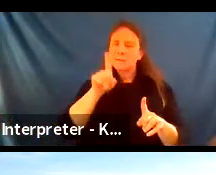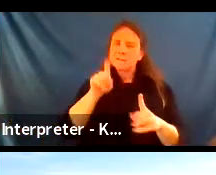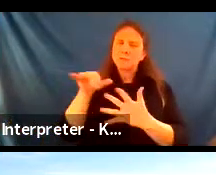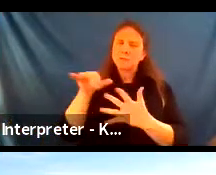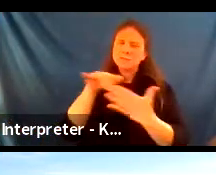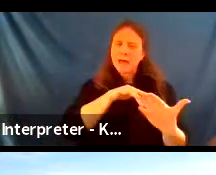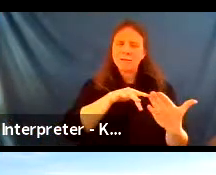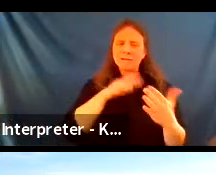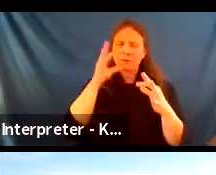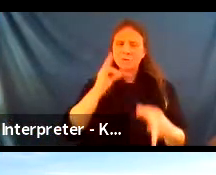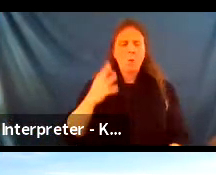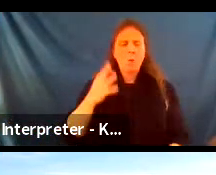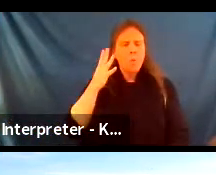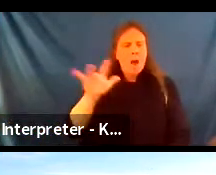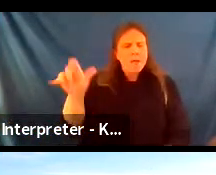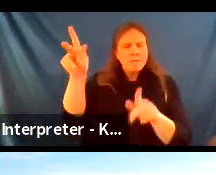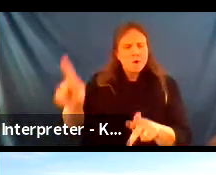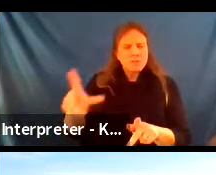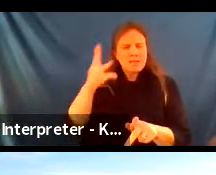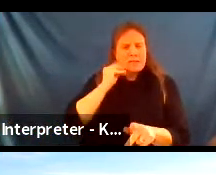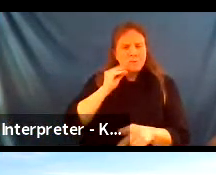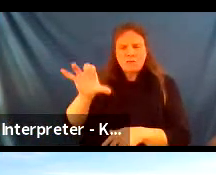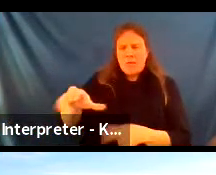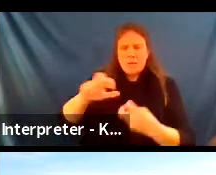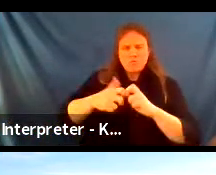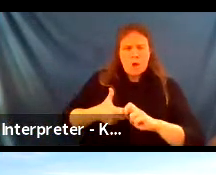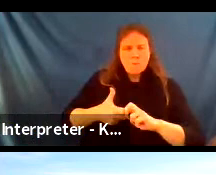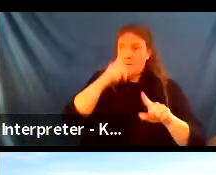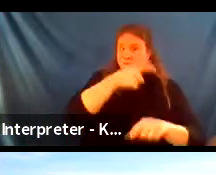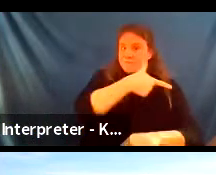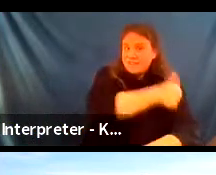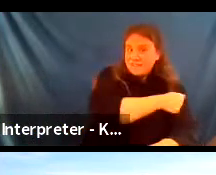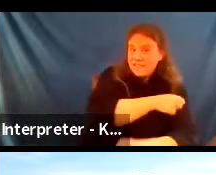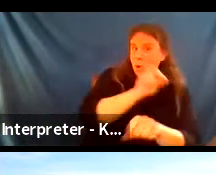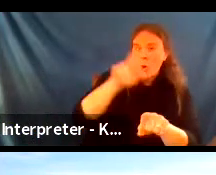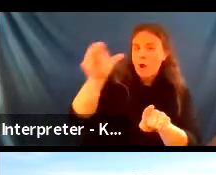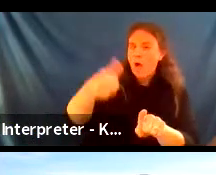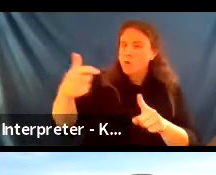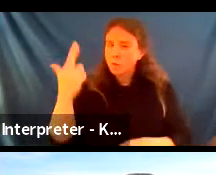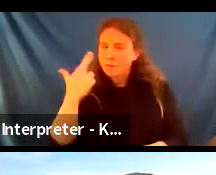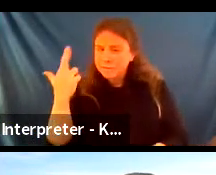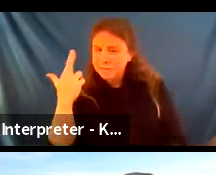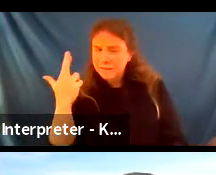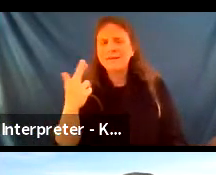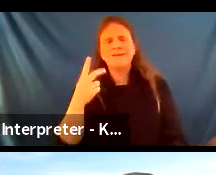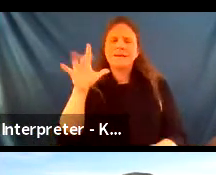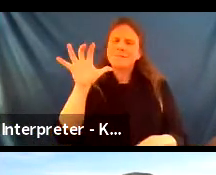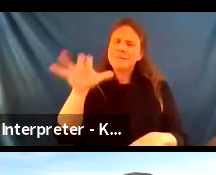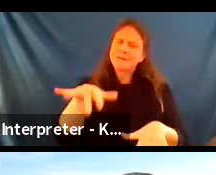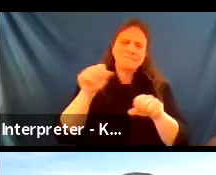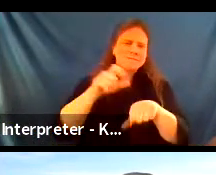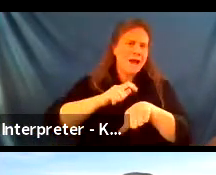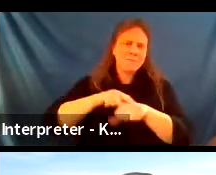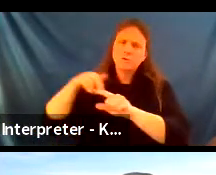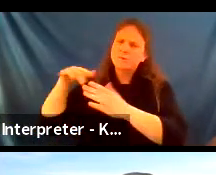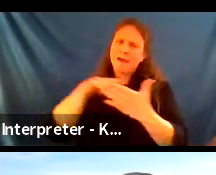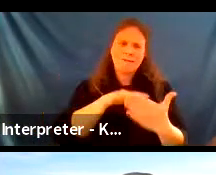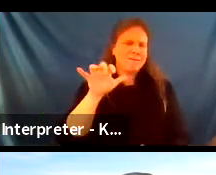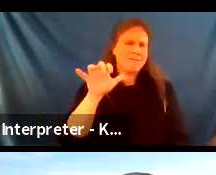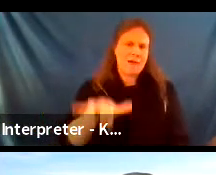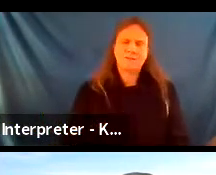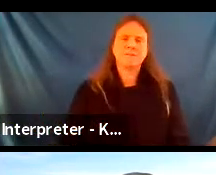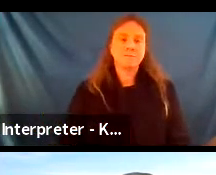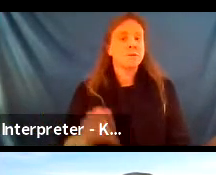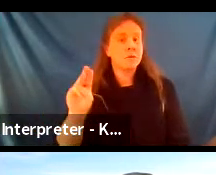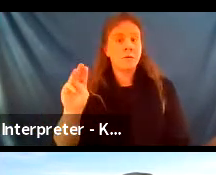that individual and would have happened regardless of vaccination. Does that answer your question? And Mark, maybe if you can chime in with anything